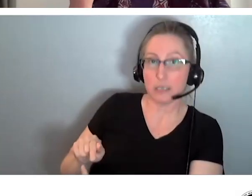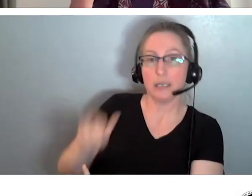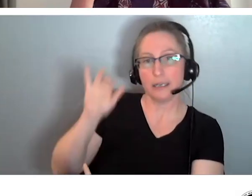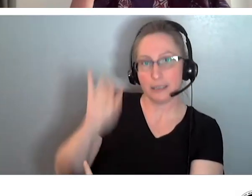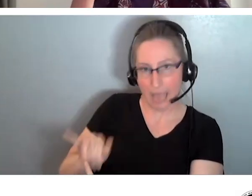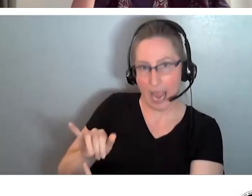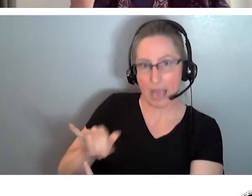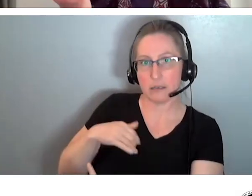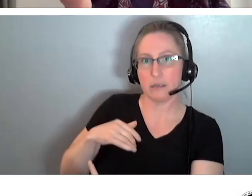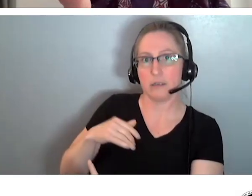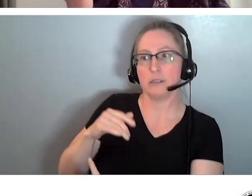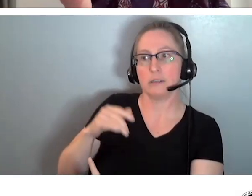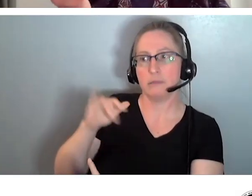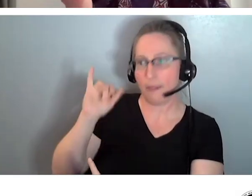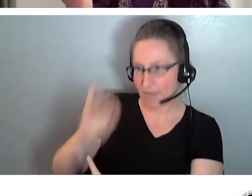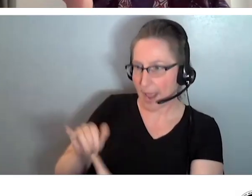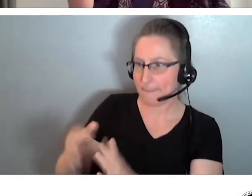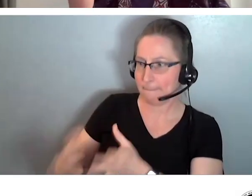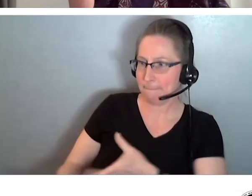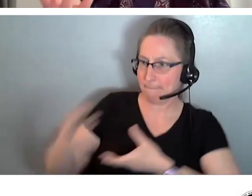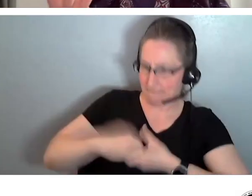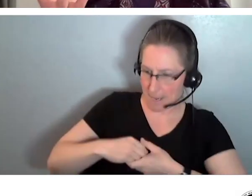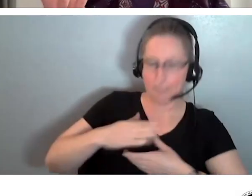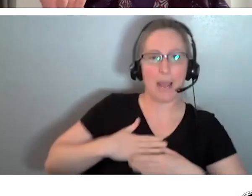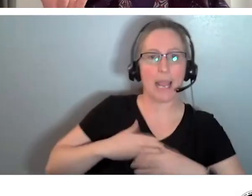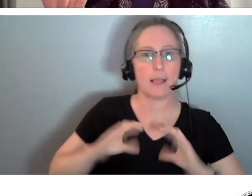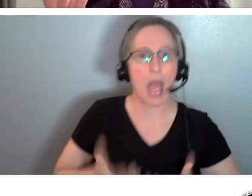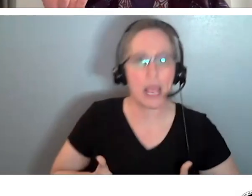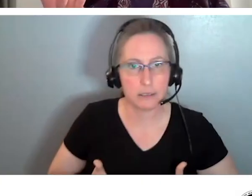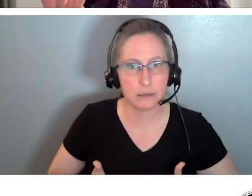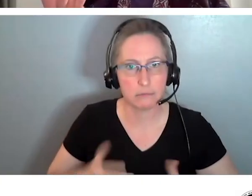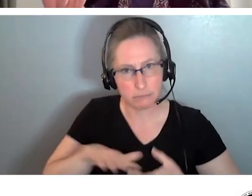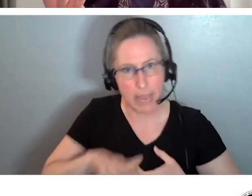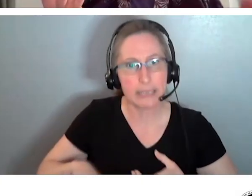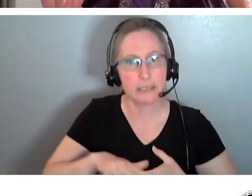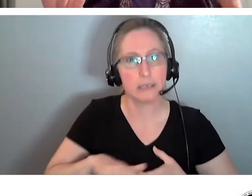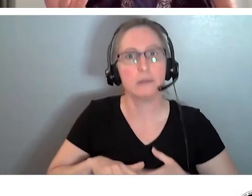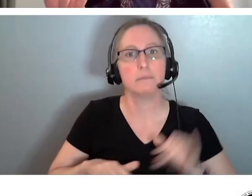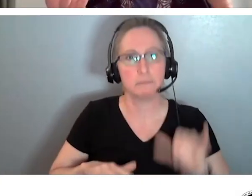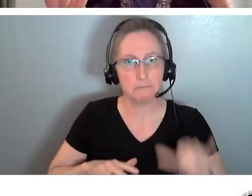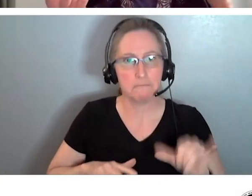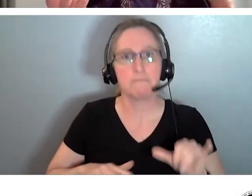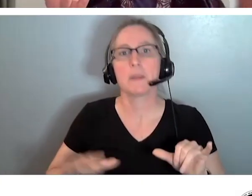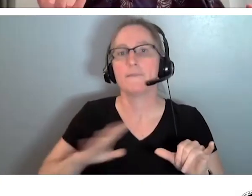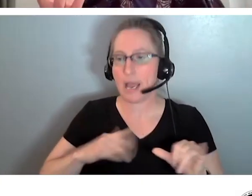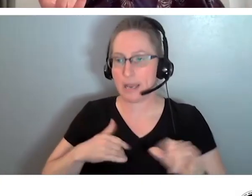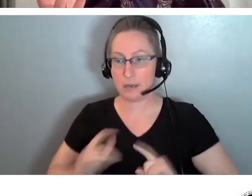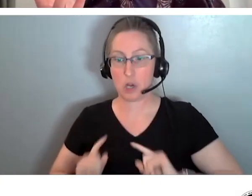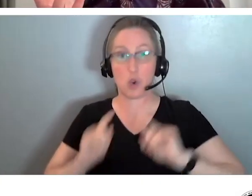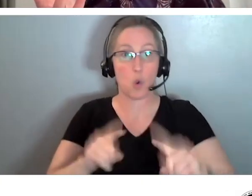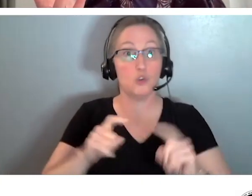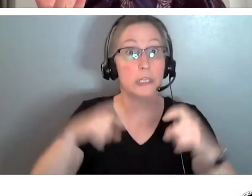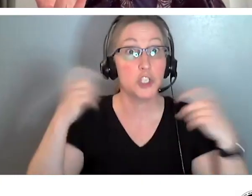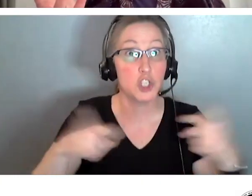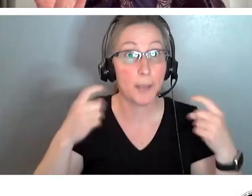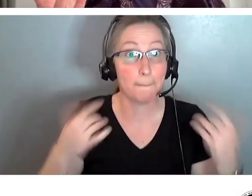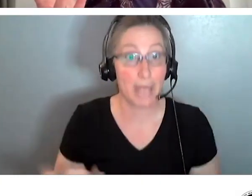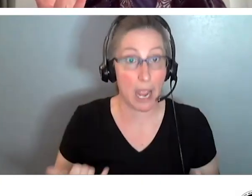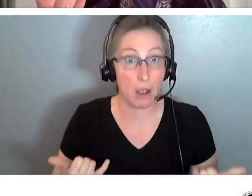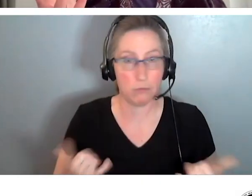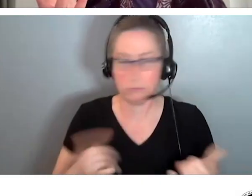is something that belongs in their classroom space. They go to the gymnasium